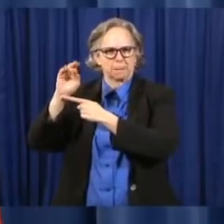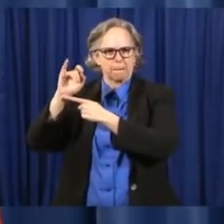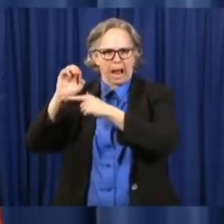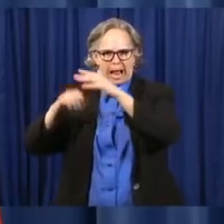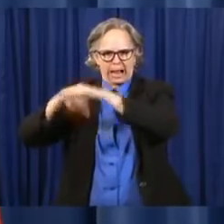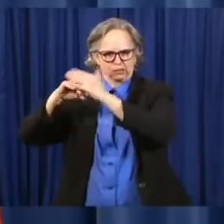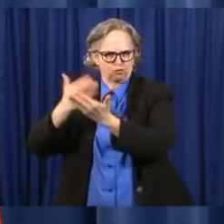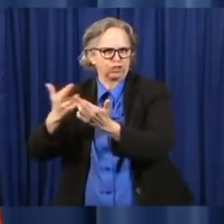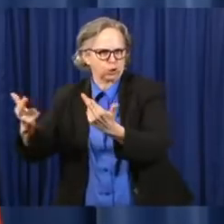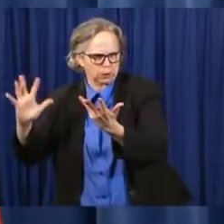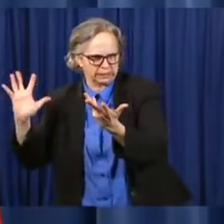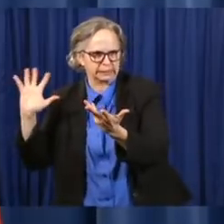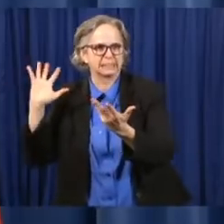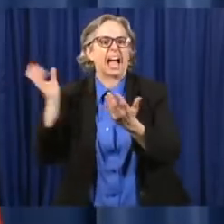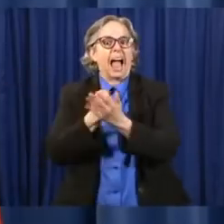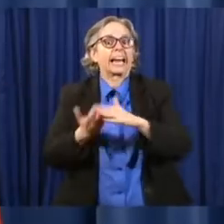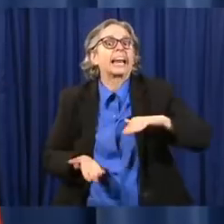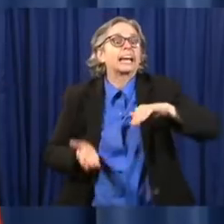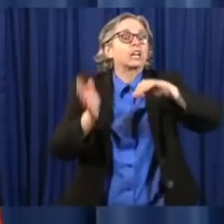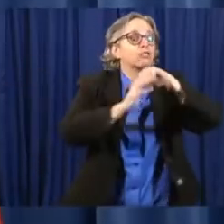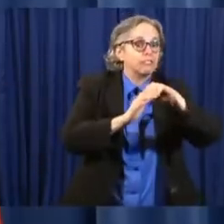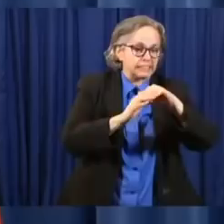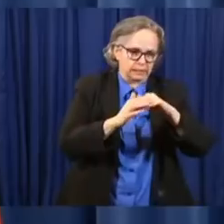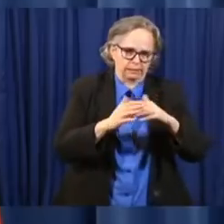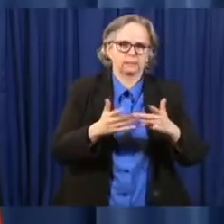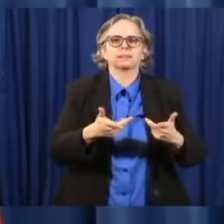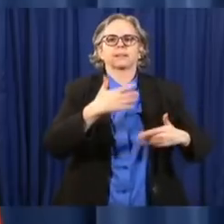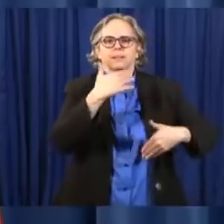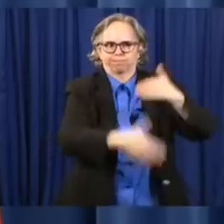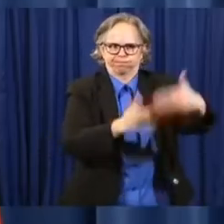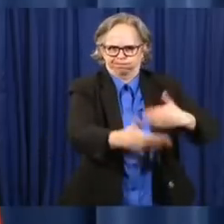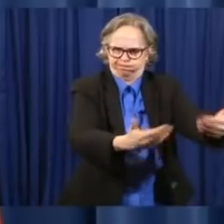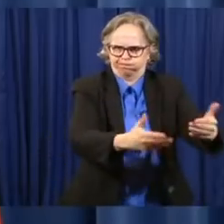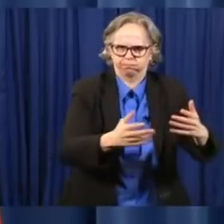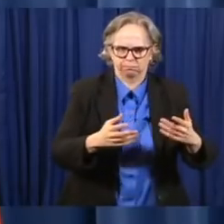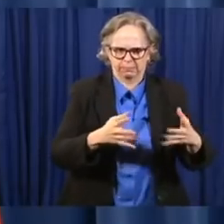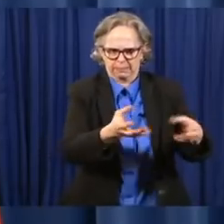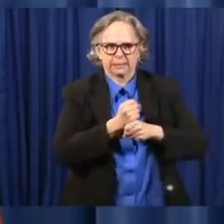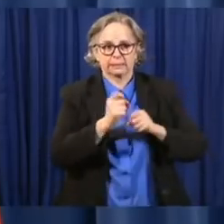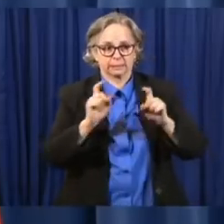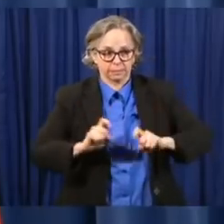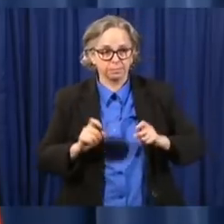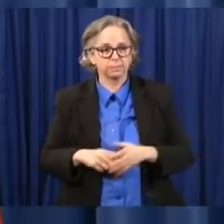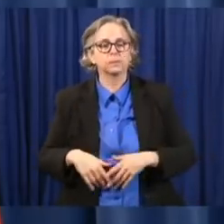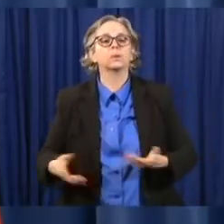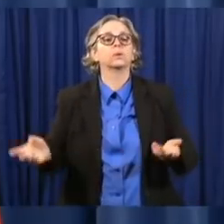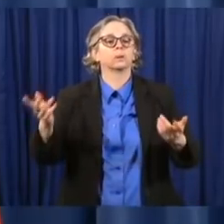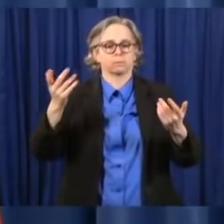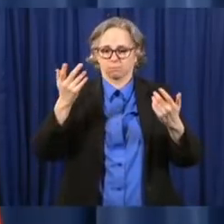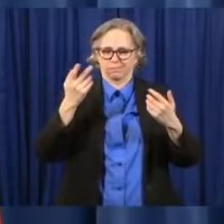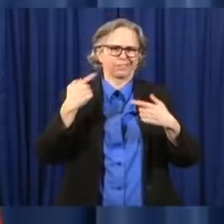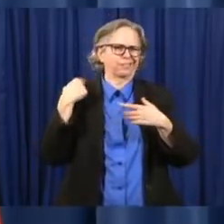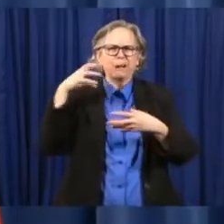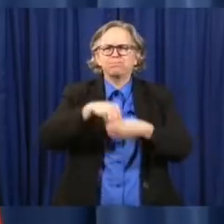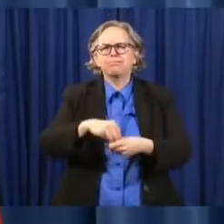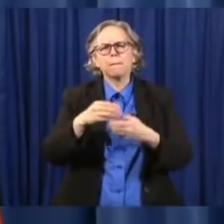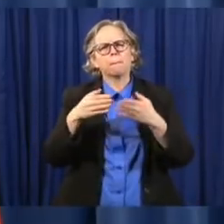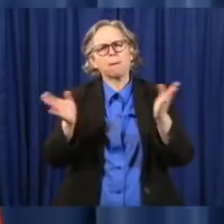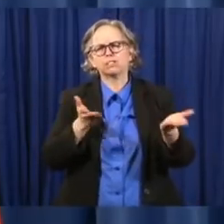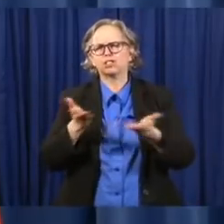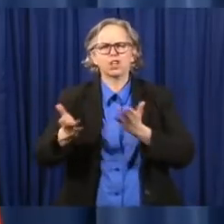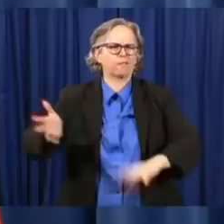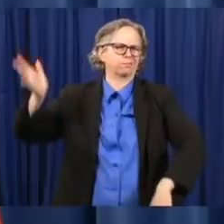political parties, they both started in public service in similar ways, and their career paths have some